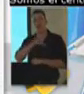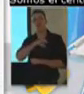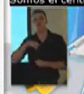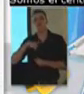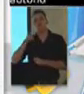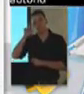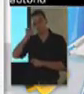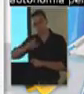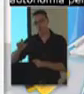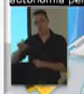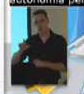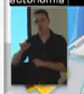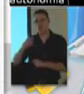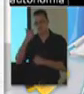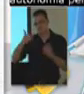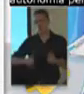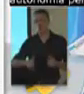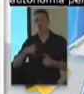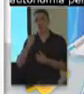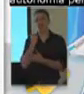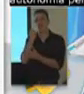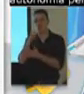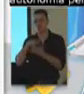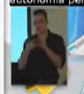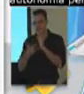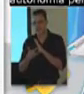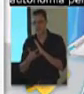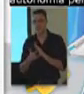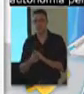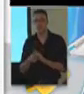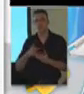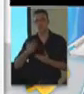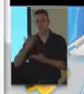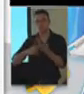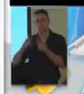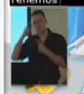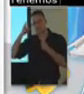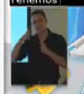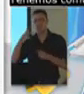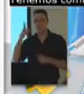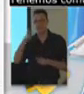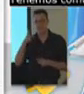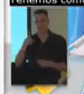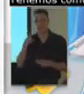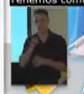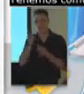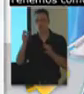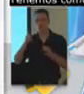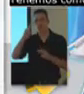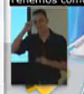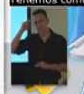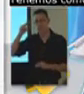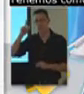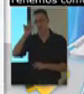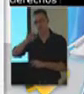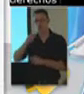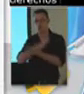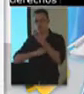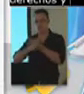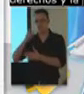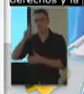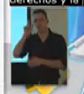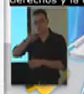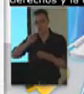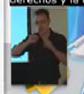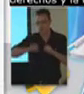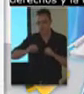for Personal Independence and Technical Assistance. We have the mission of contributing to bringing or making